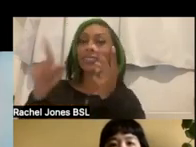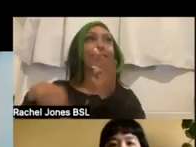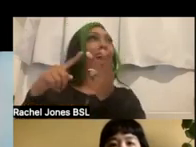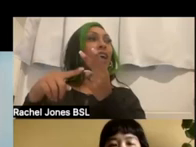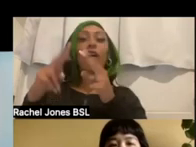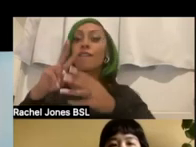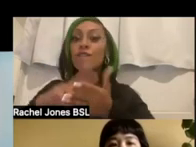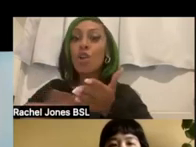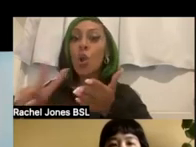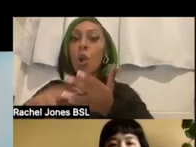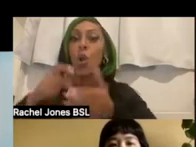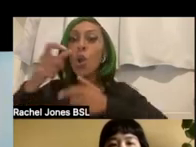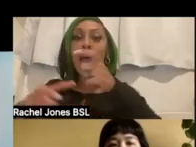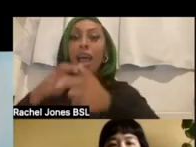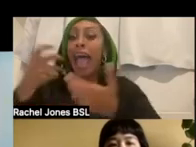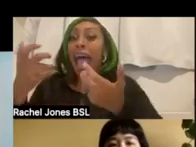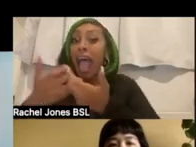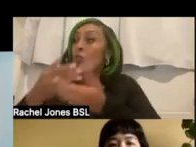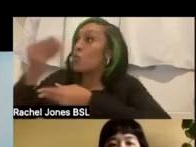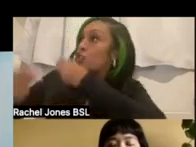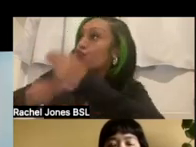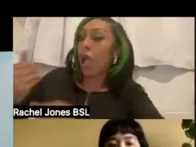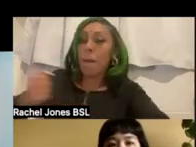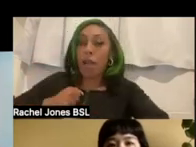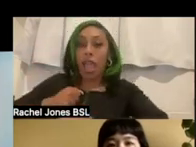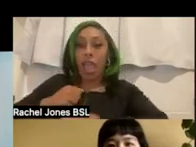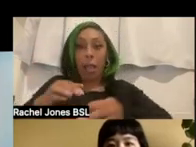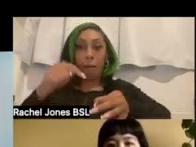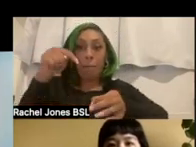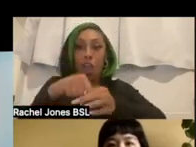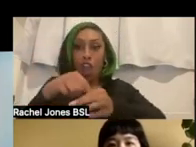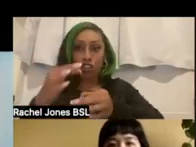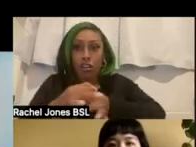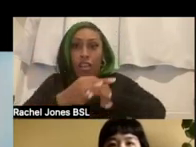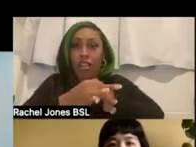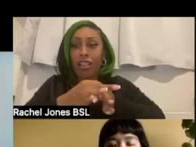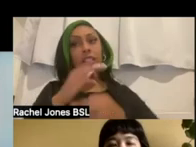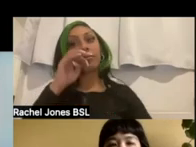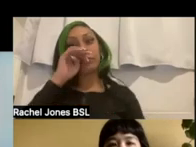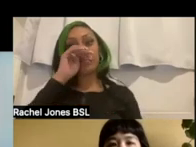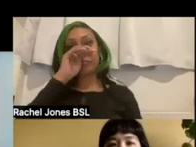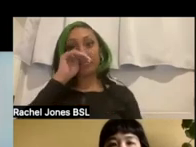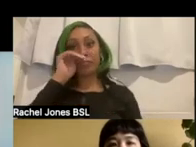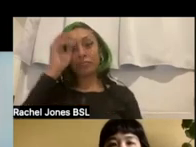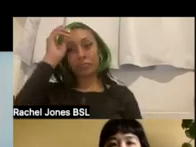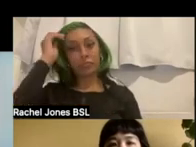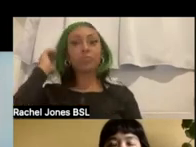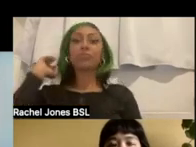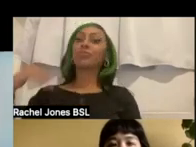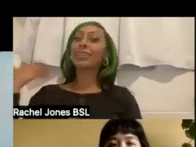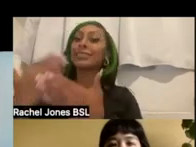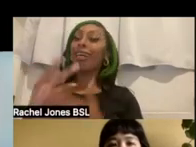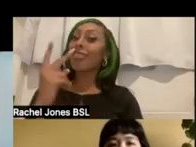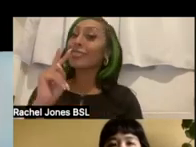marginality. And it was until, I think, the second year that I knew I had to look outside my